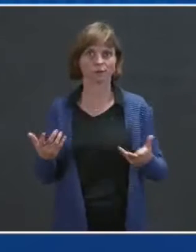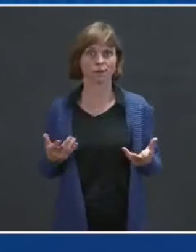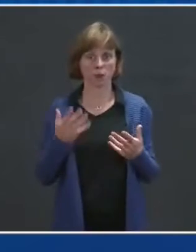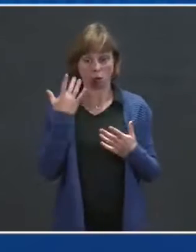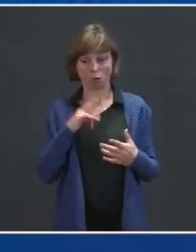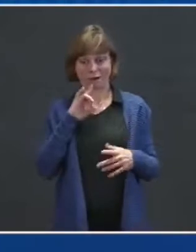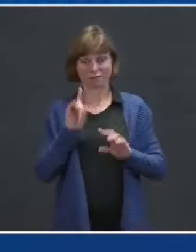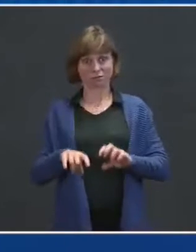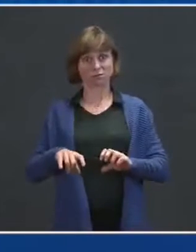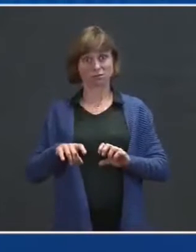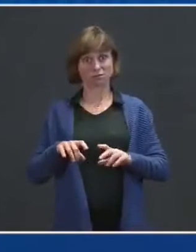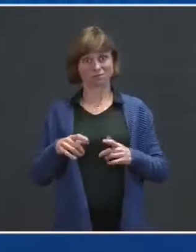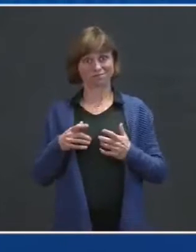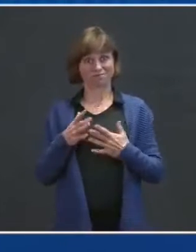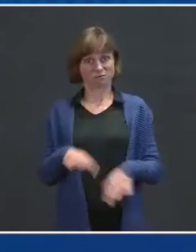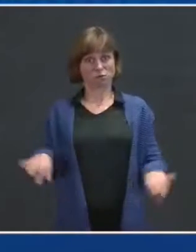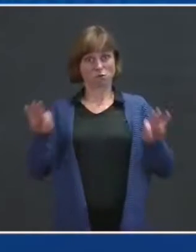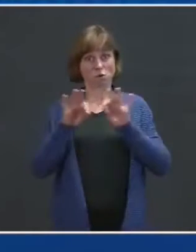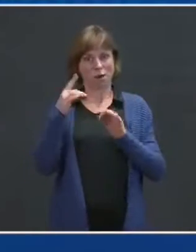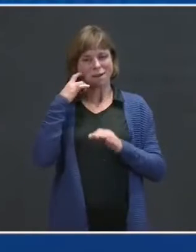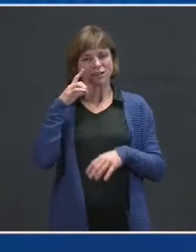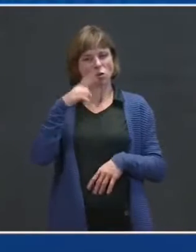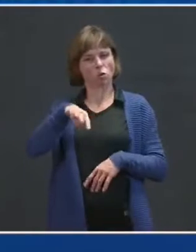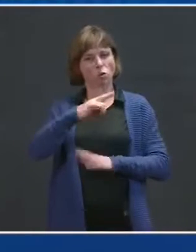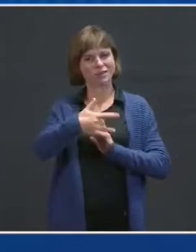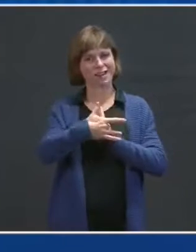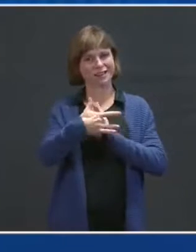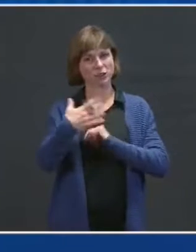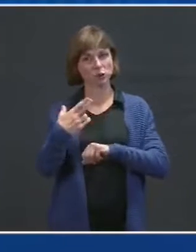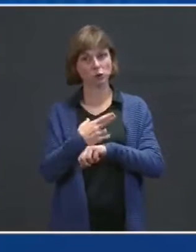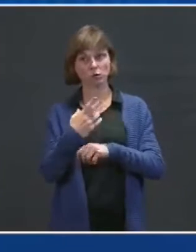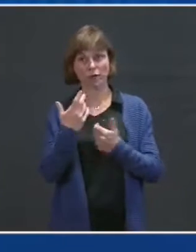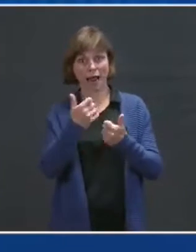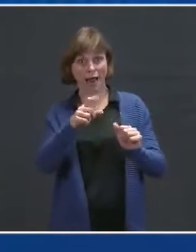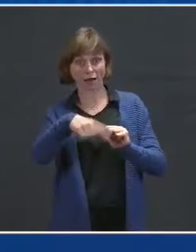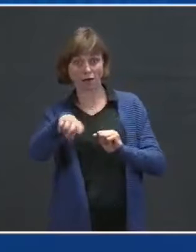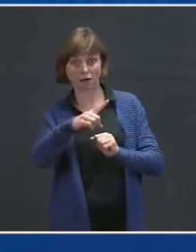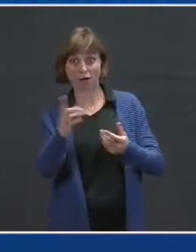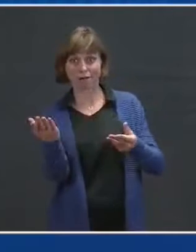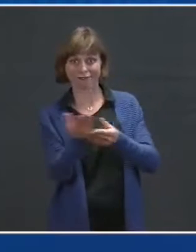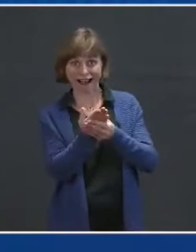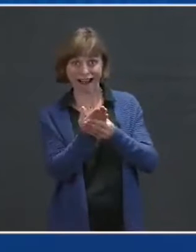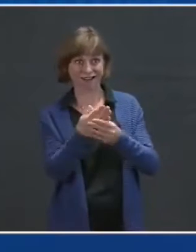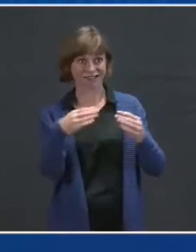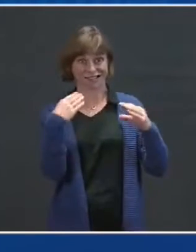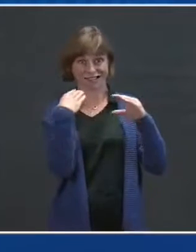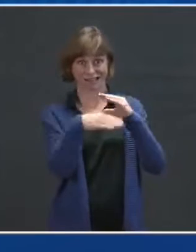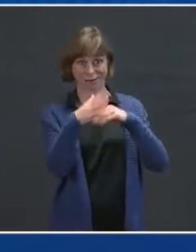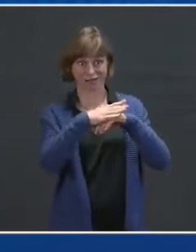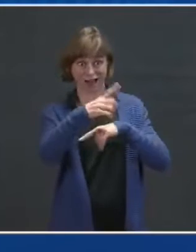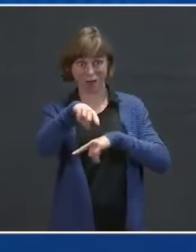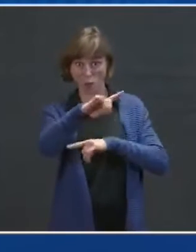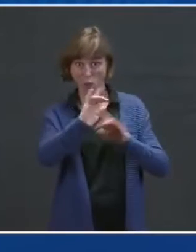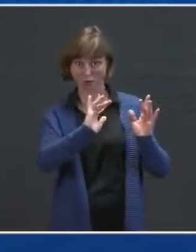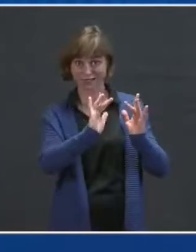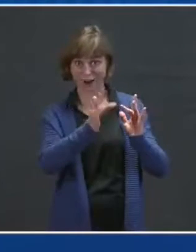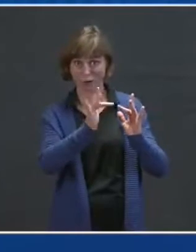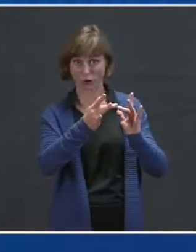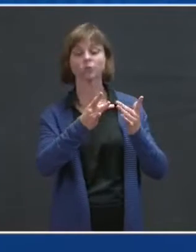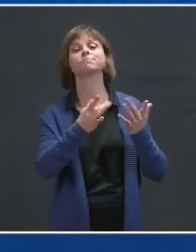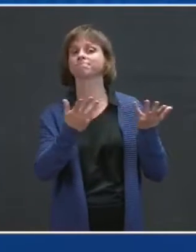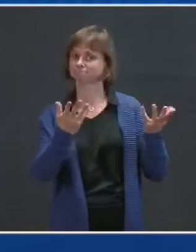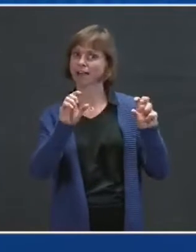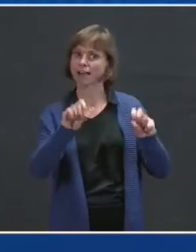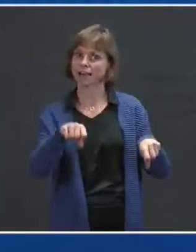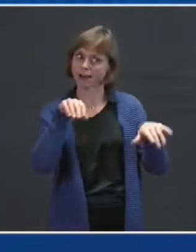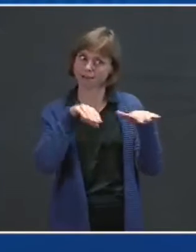that were used lead us to believe that any files or emails on a compromised network were likely to be compromised. The scope